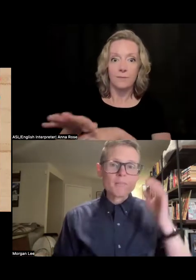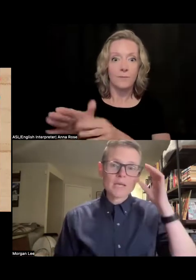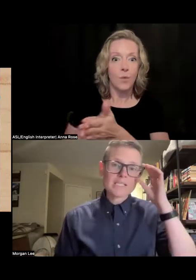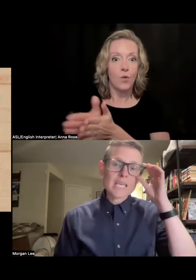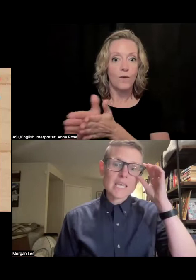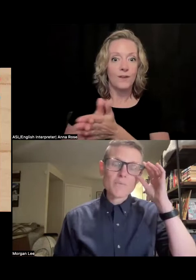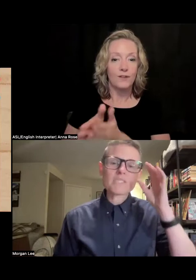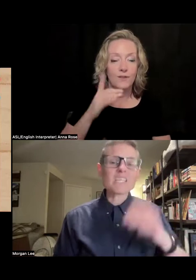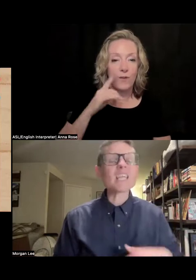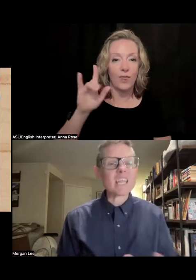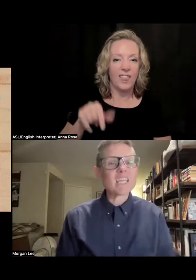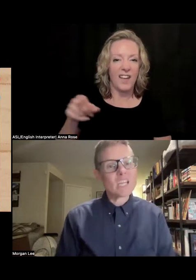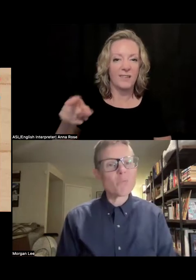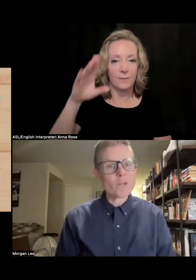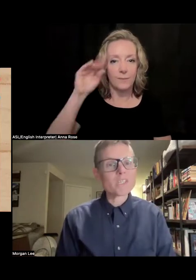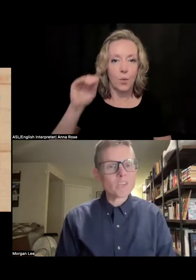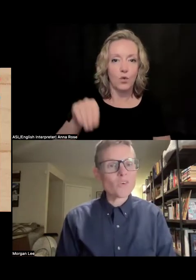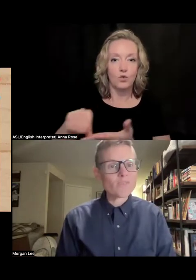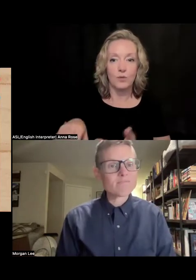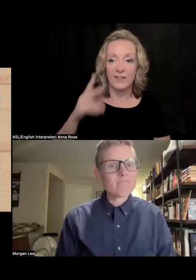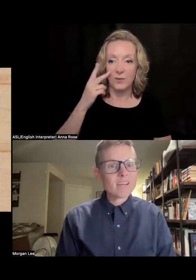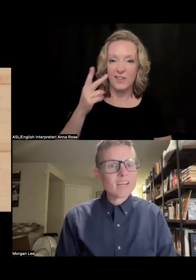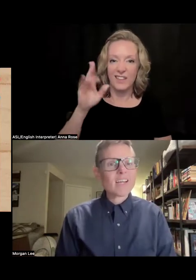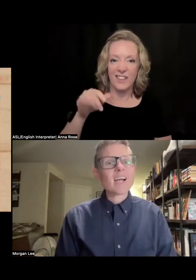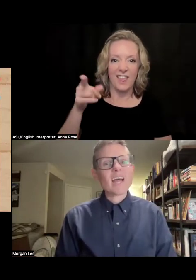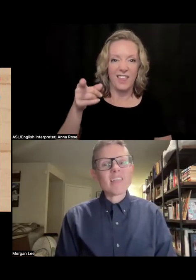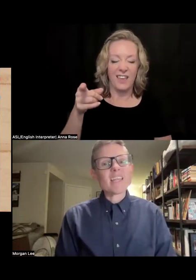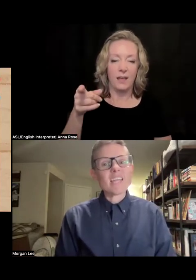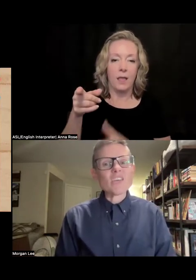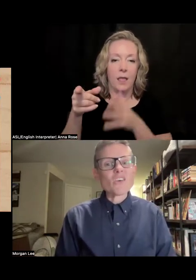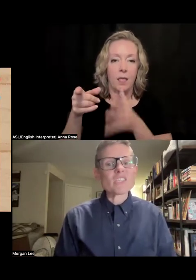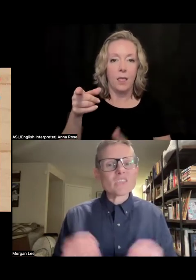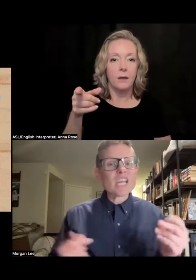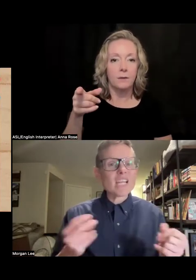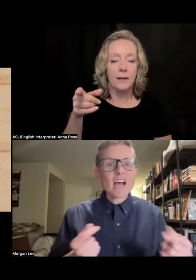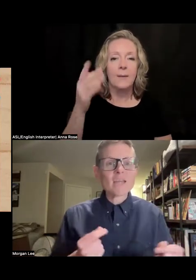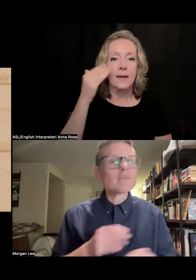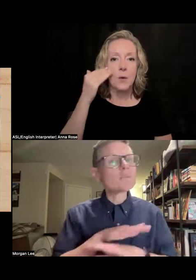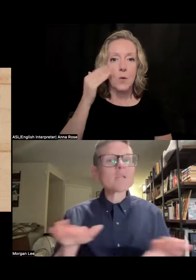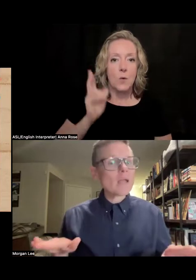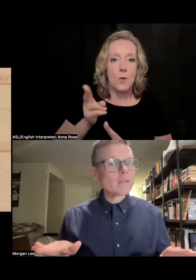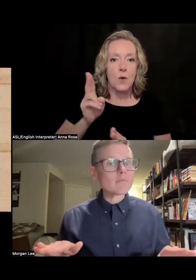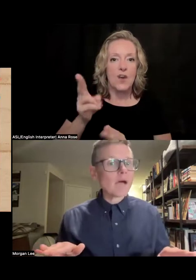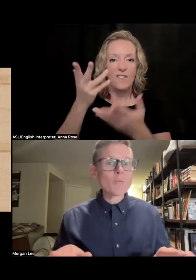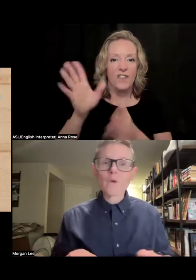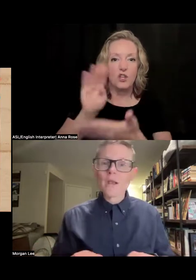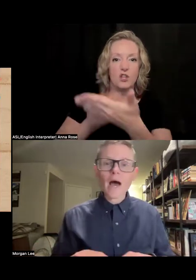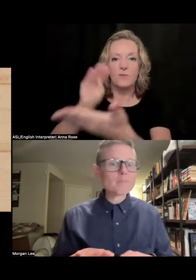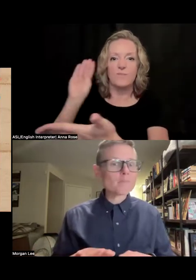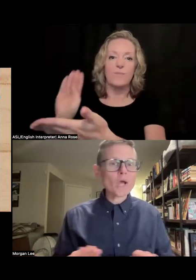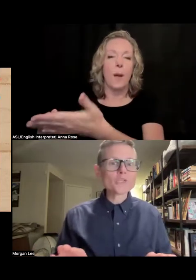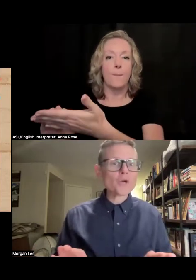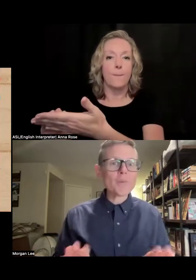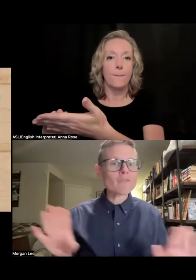student because he would see the thing he didn't want to do. And then he knew as soon as he got it done, it was done. I would